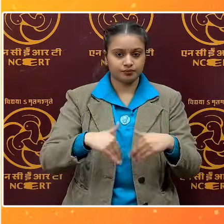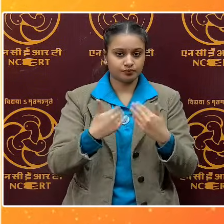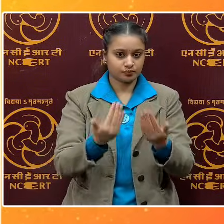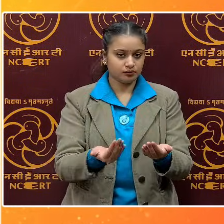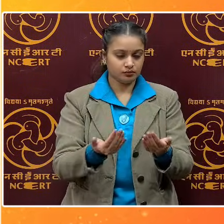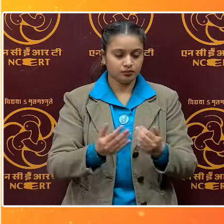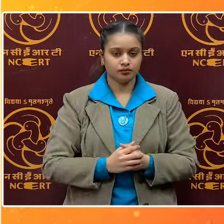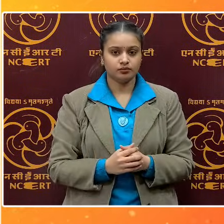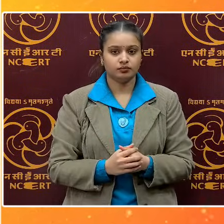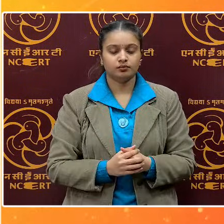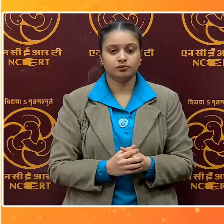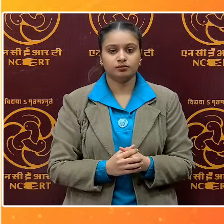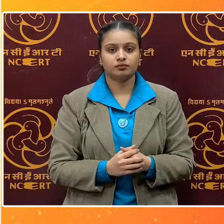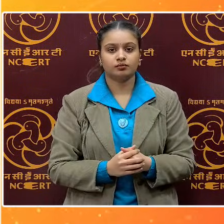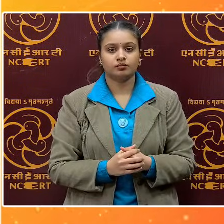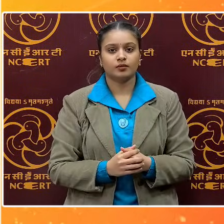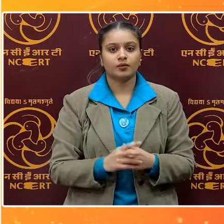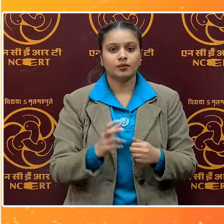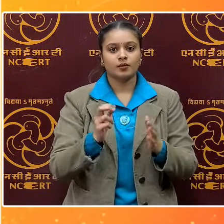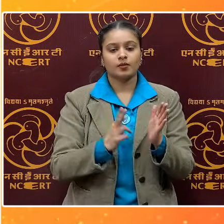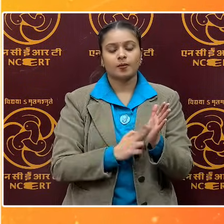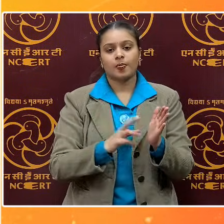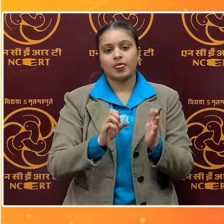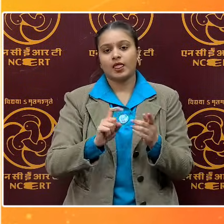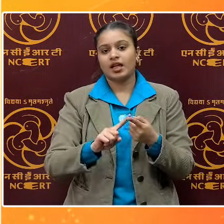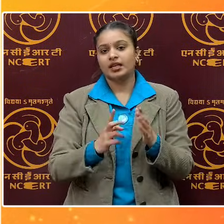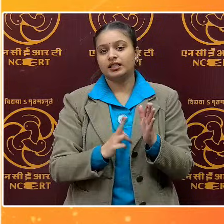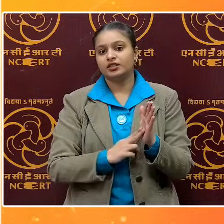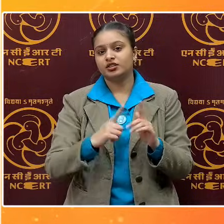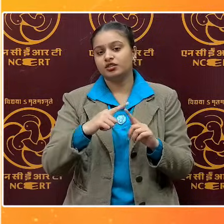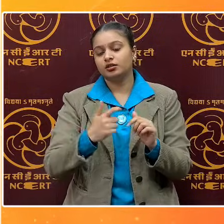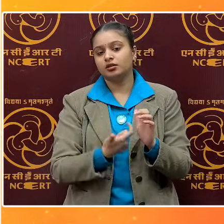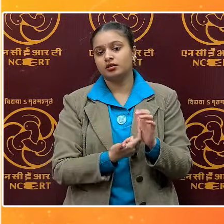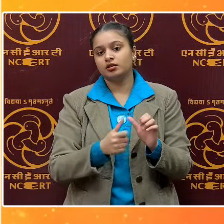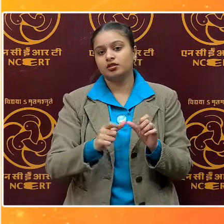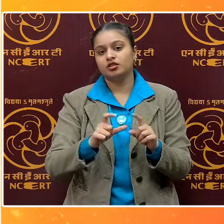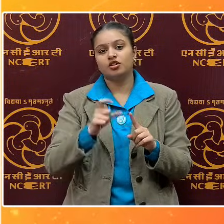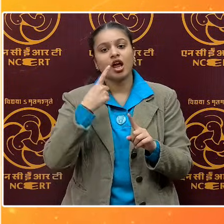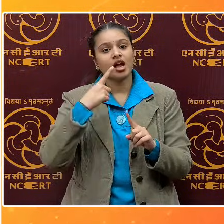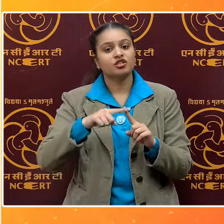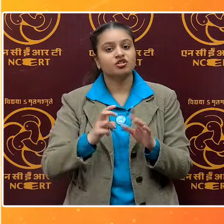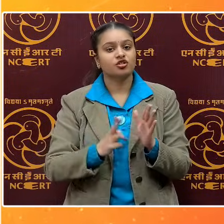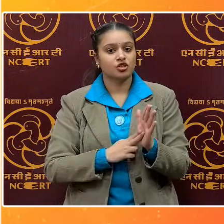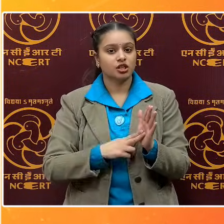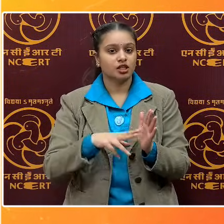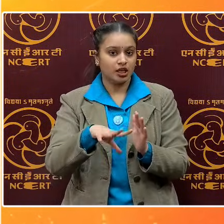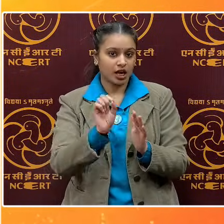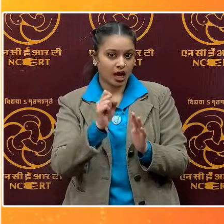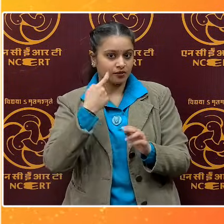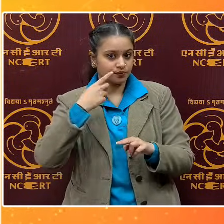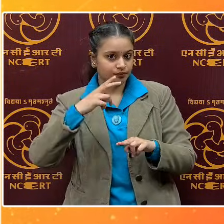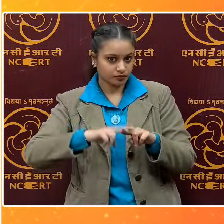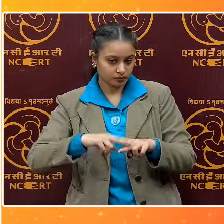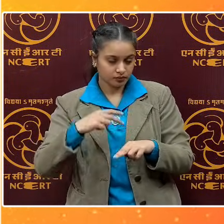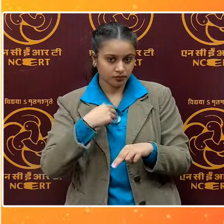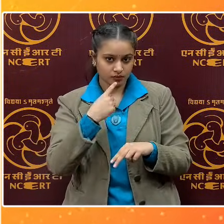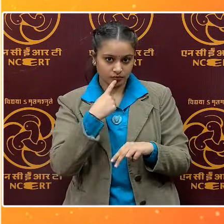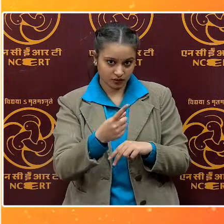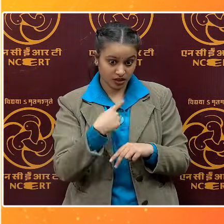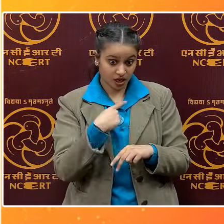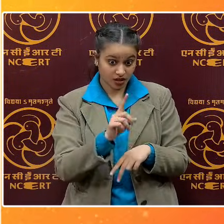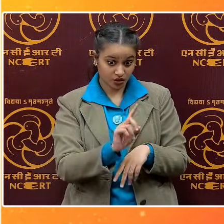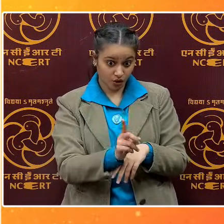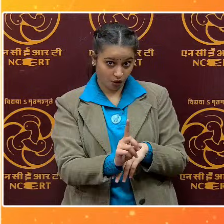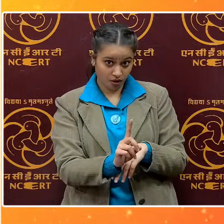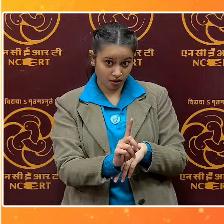move forward. And this is Contraction catch. okay. What is that? Now this is a language game. Okay. So if I say do not, Uh,